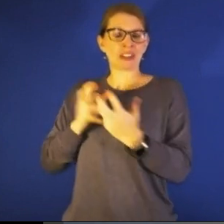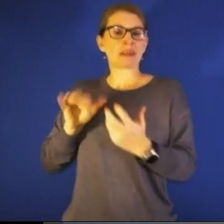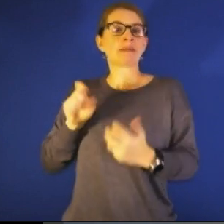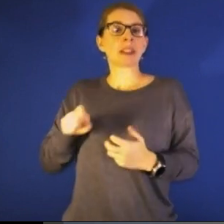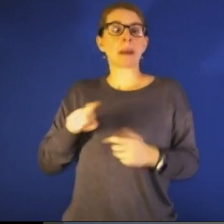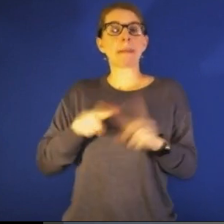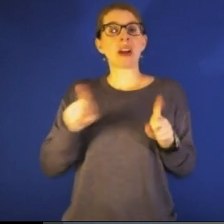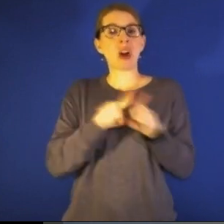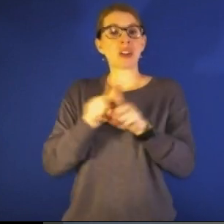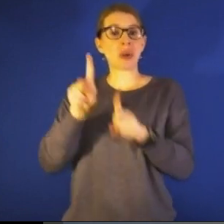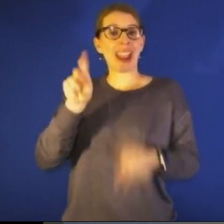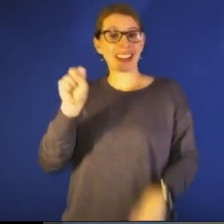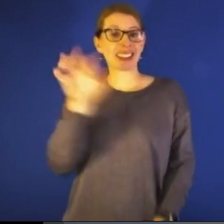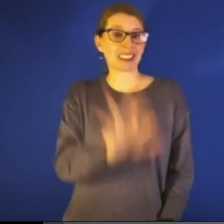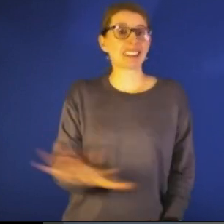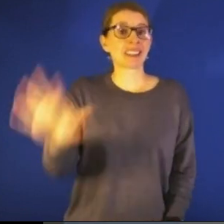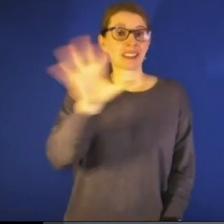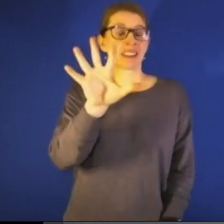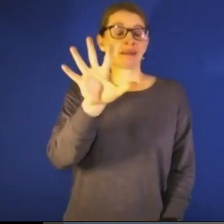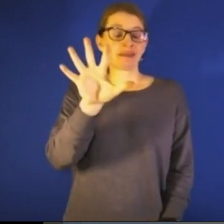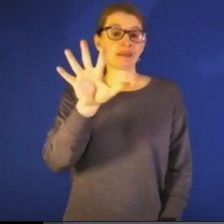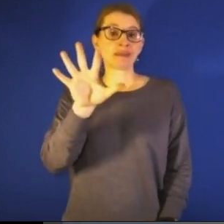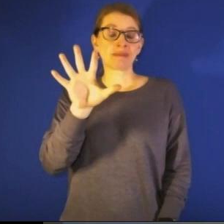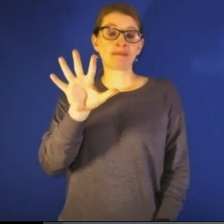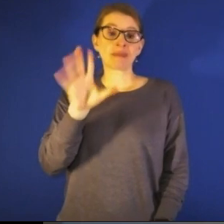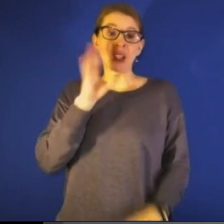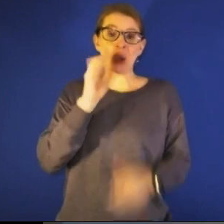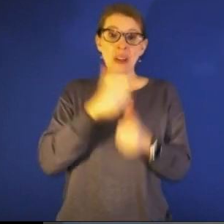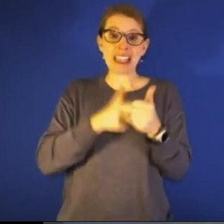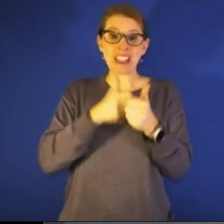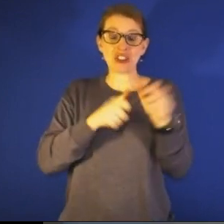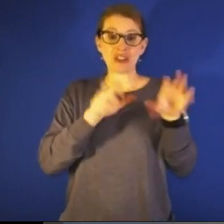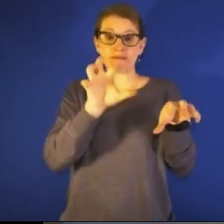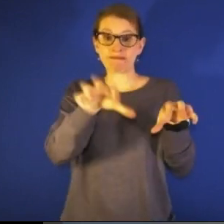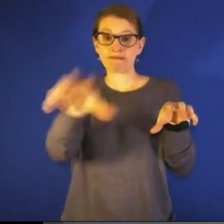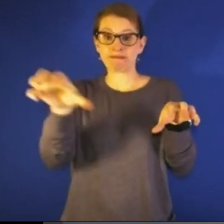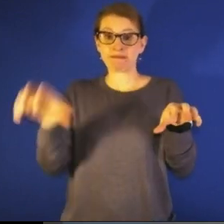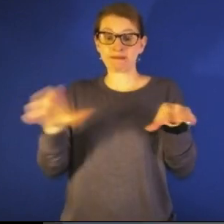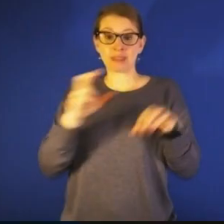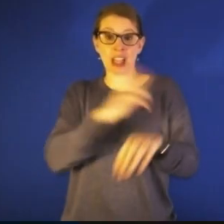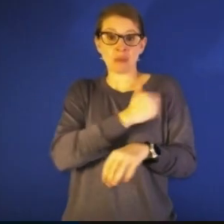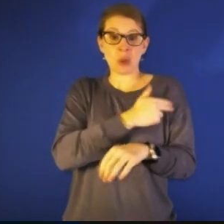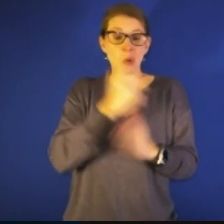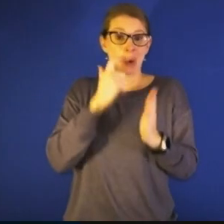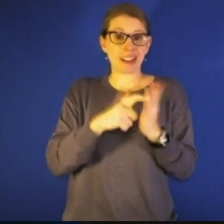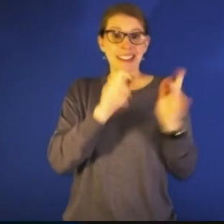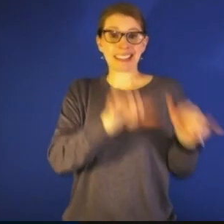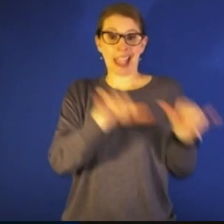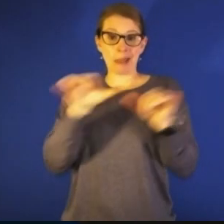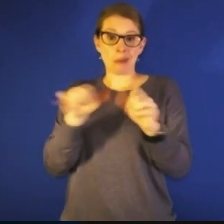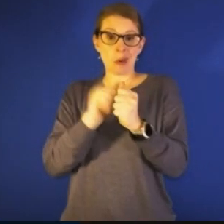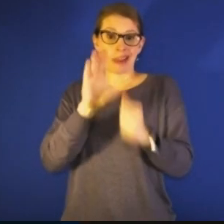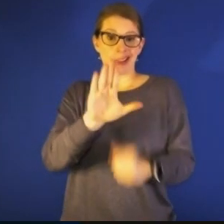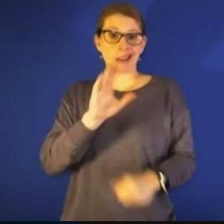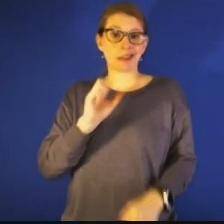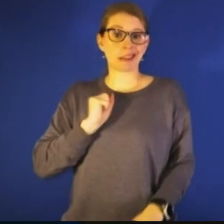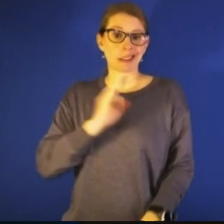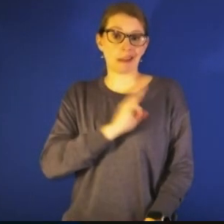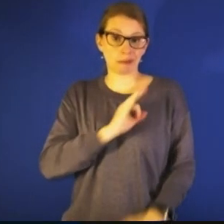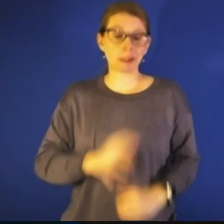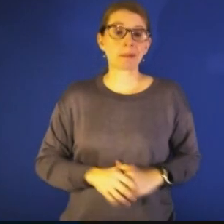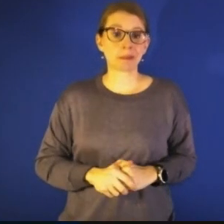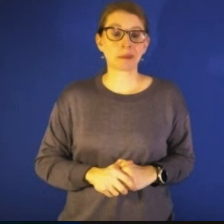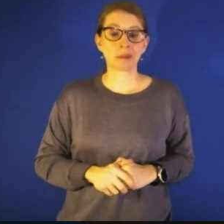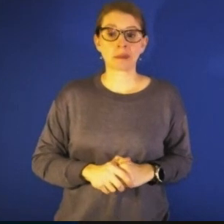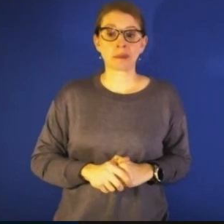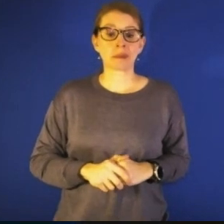state, I know everybody in each of their facilities is seeing the same thing. Doctor, I think John had a second question.